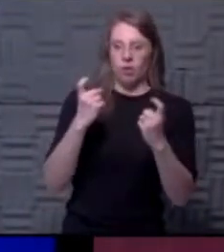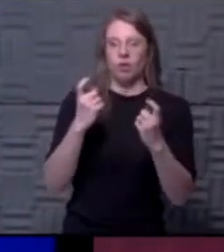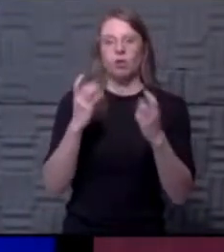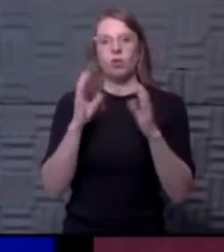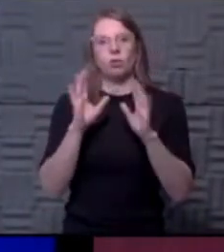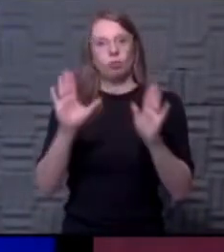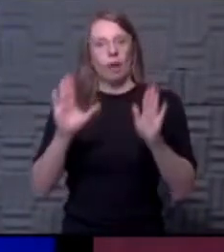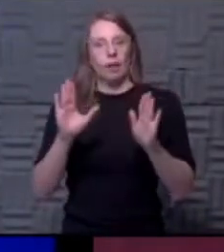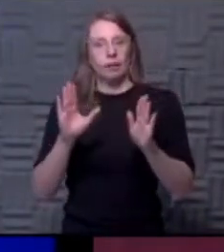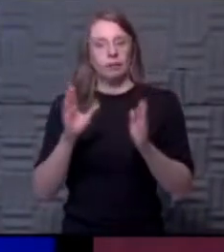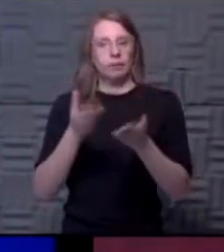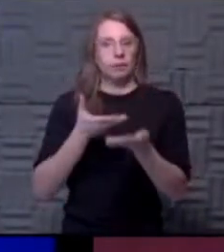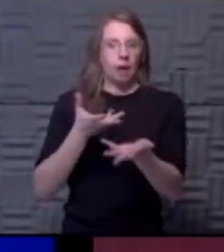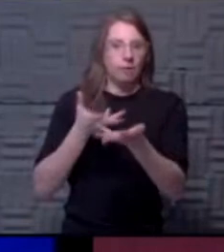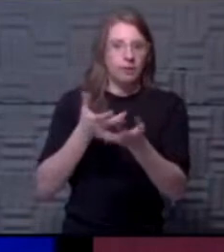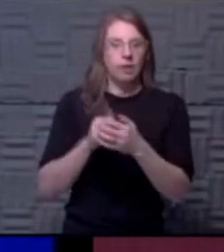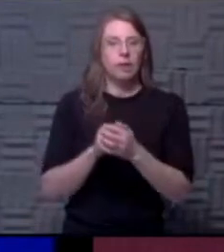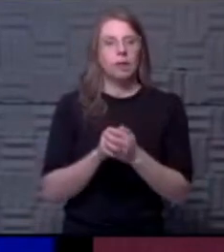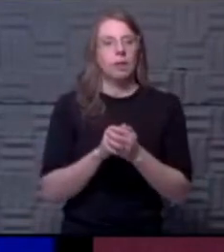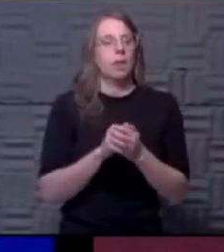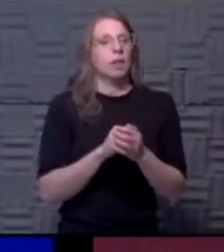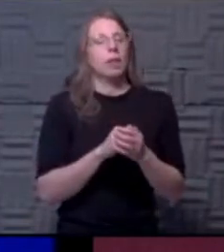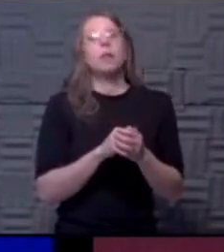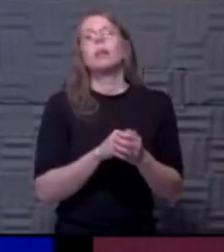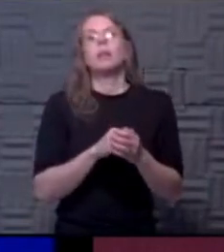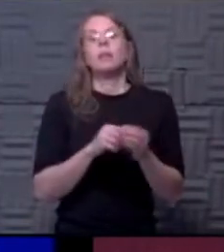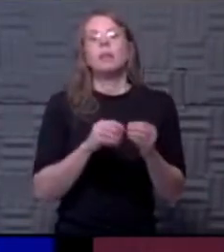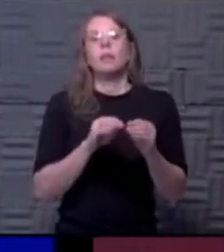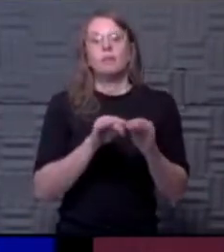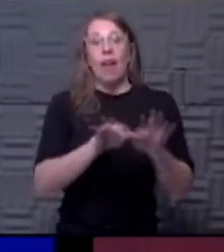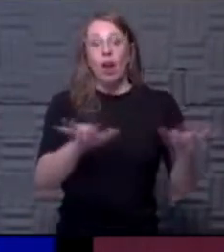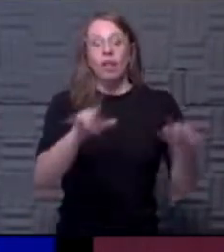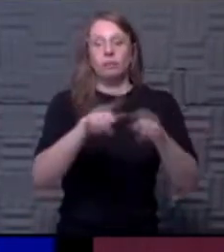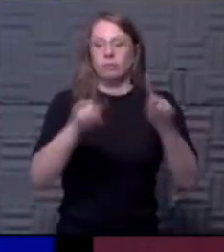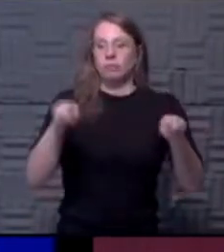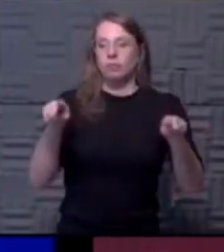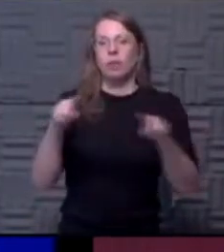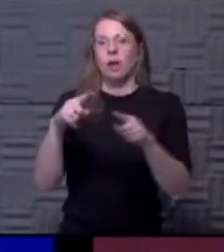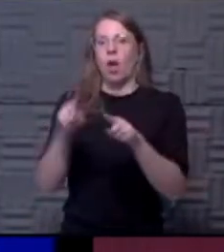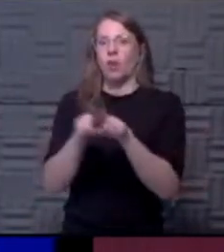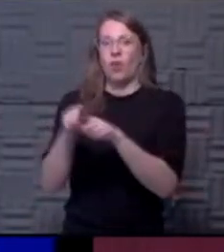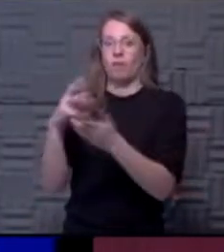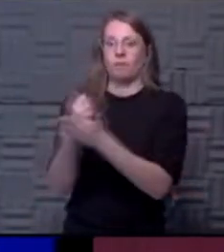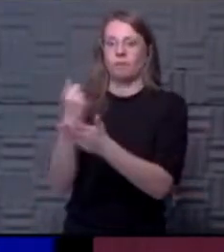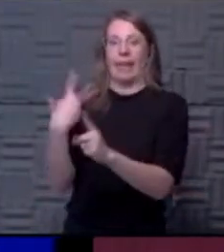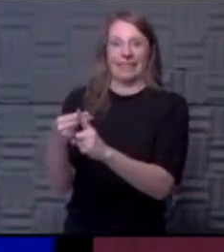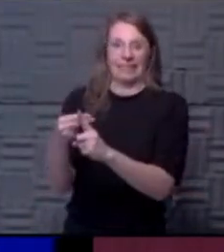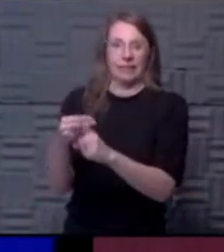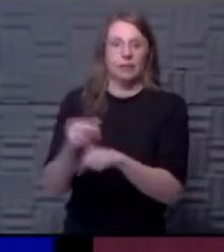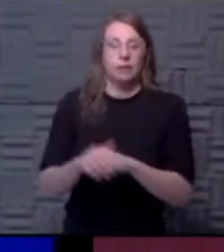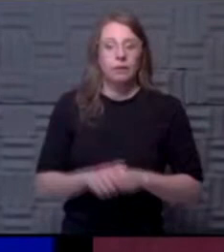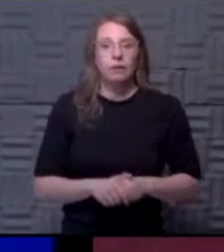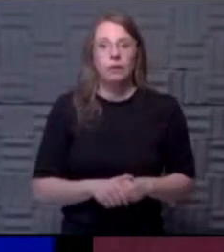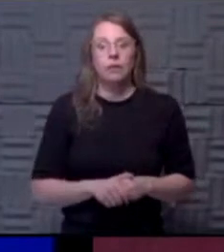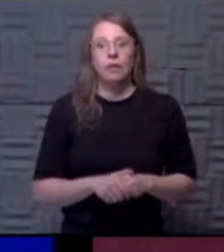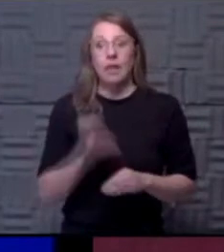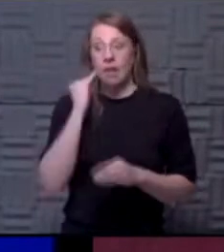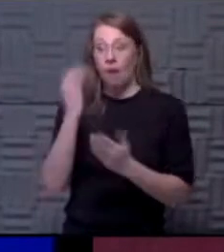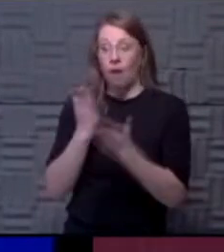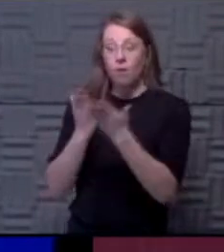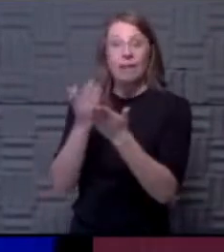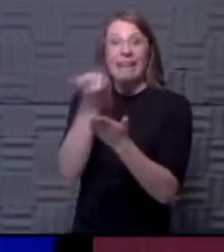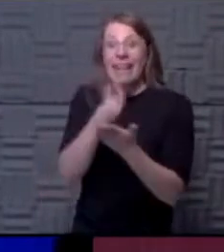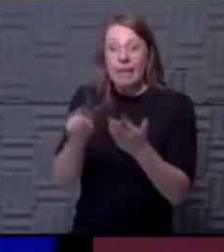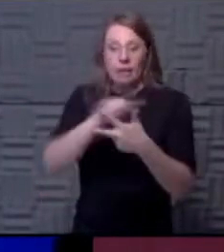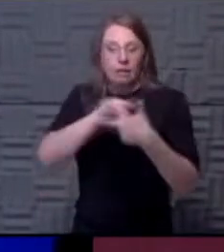talked about everything from continuing spread to variants to, as Dana just said, get your vaccine. If you get an, offer to get any